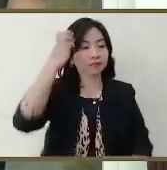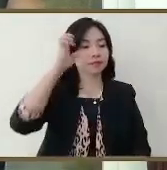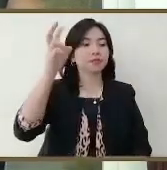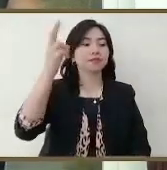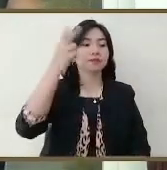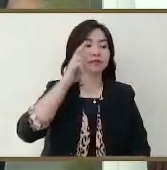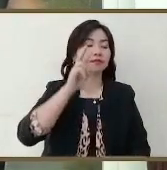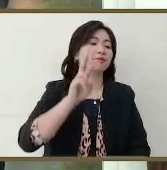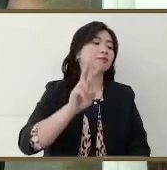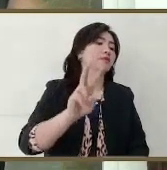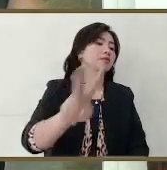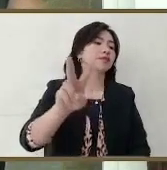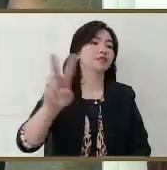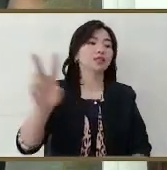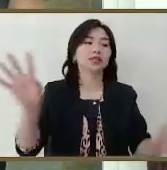he